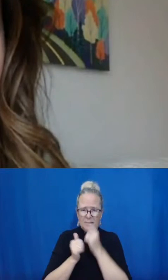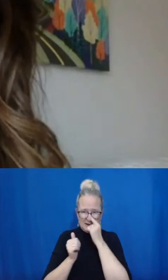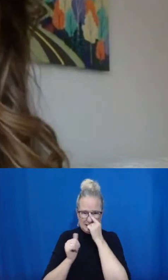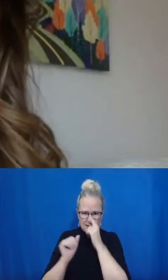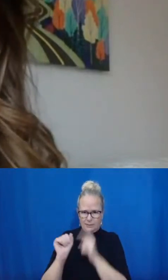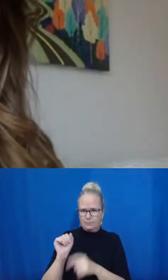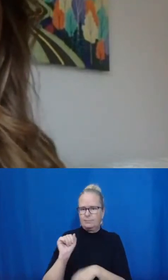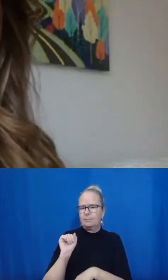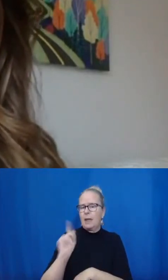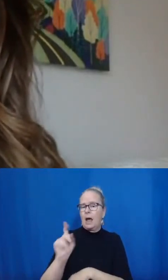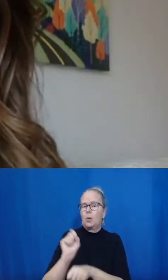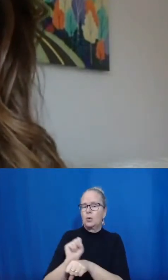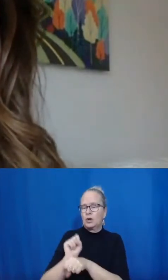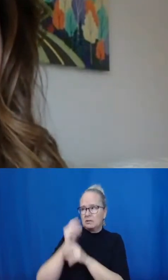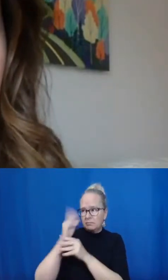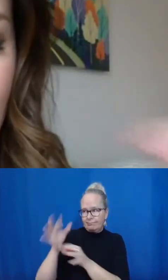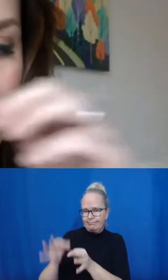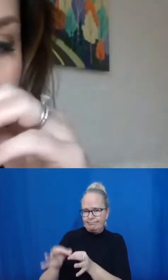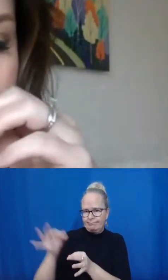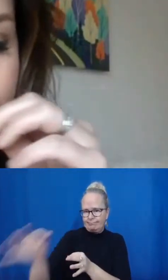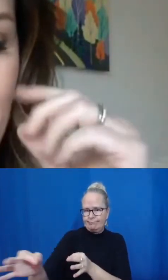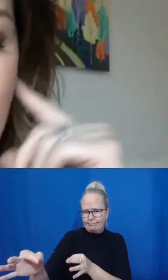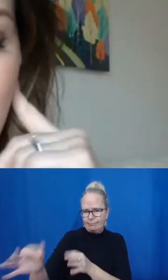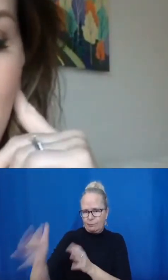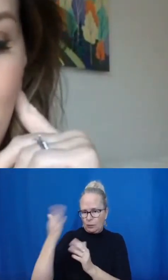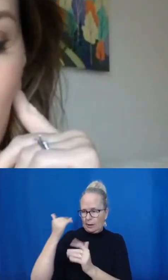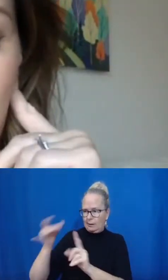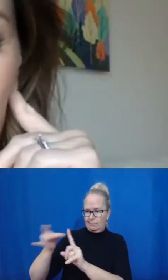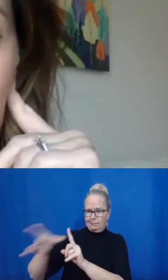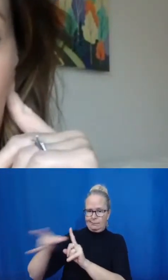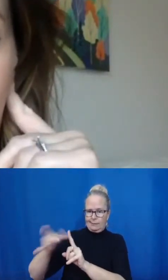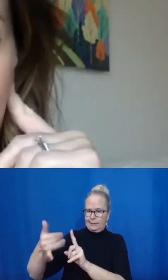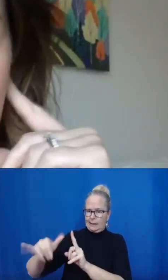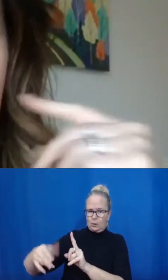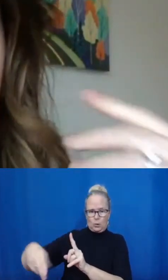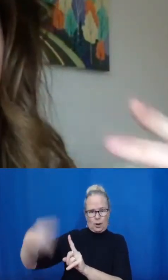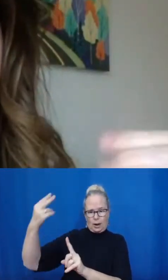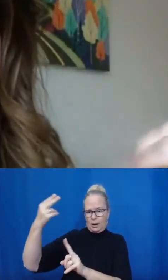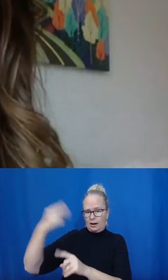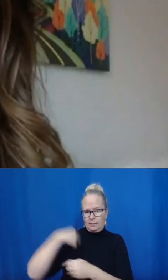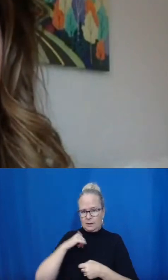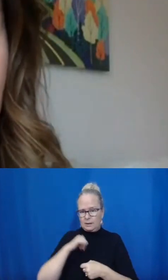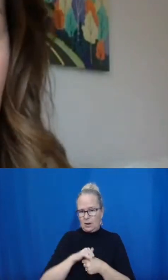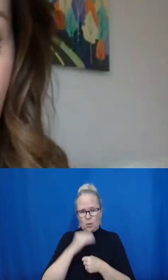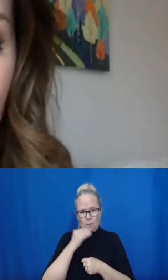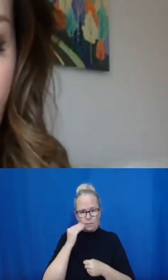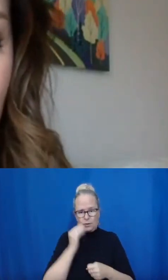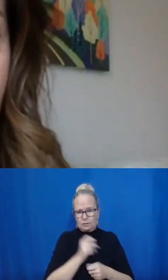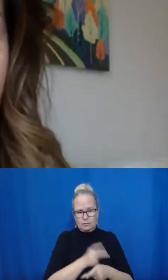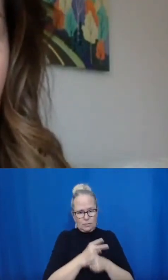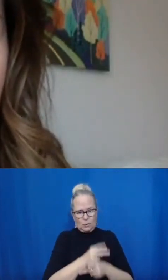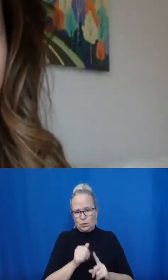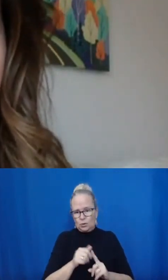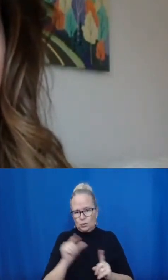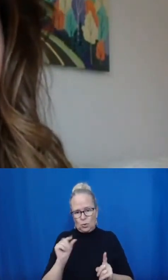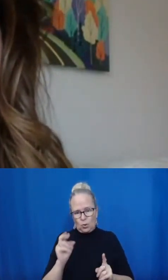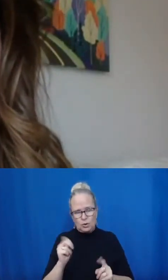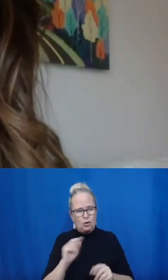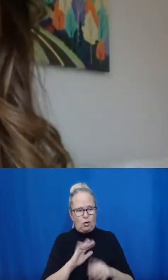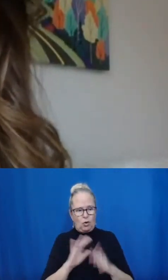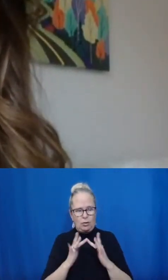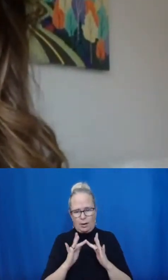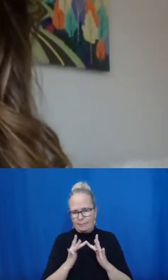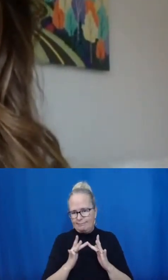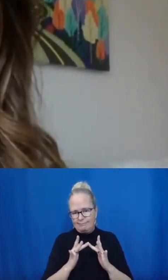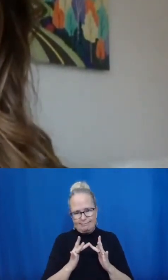he's, maybe missing out on being enrolled in things, but we've worked really hard to keep him busy, but in the safest way possible. It's a